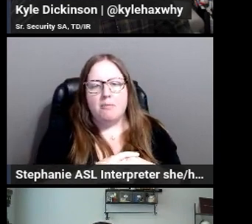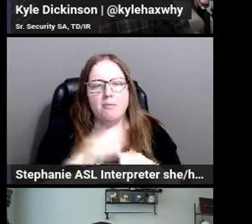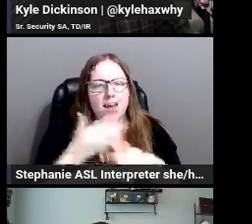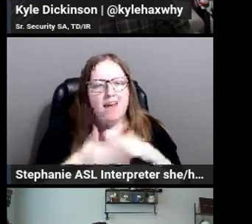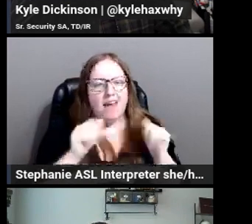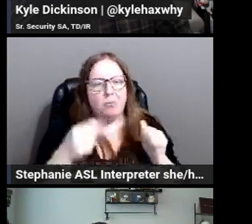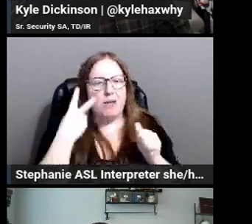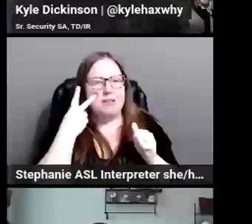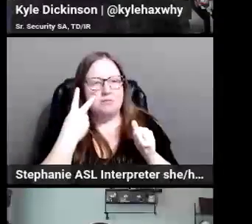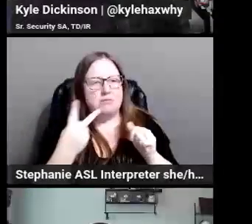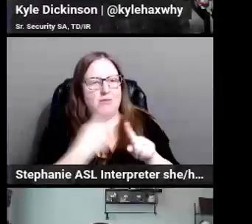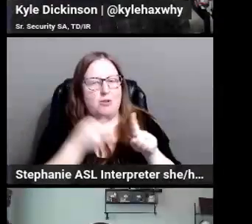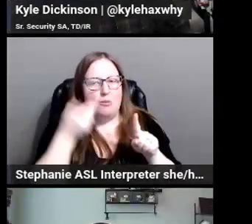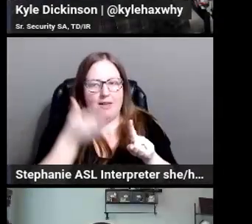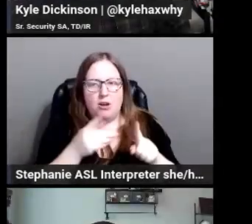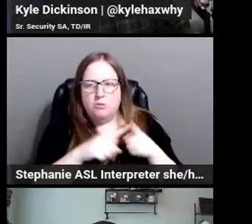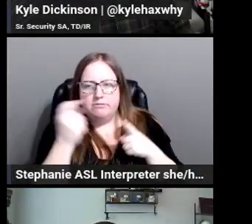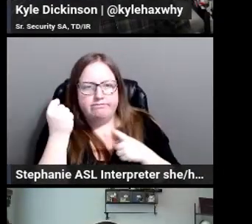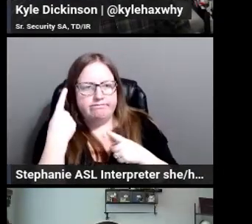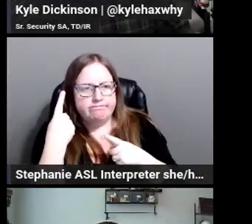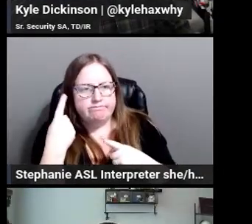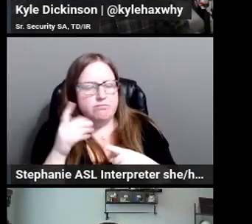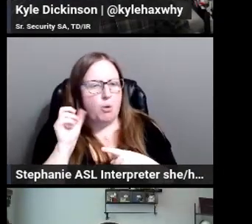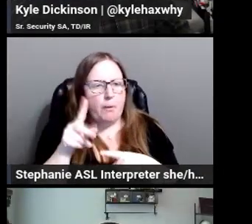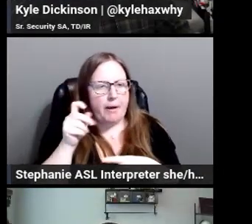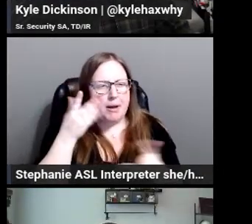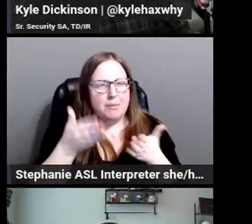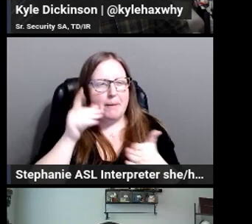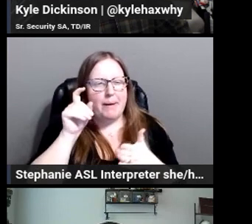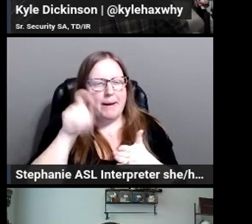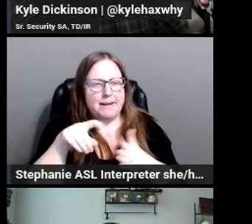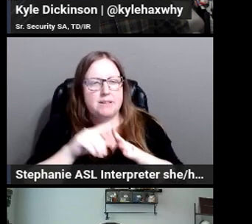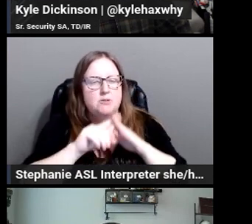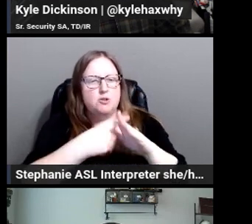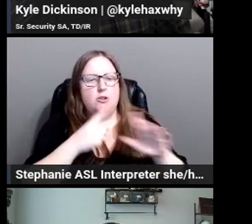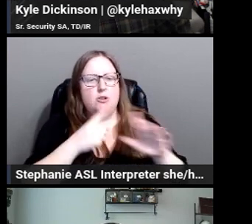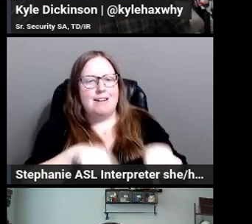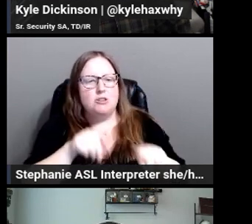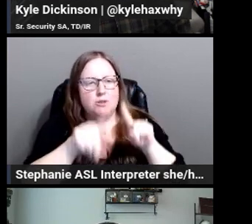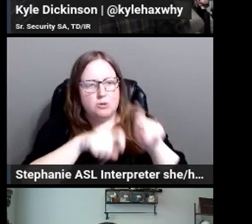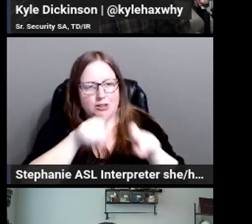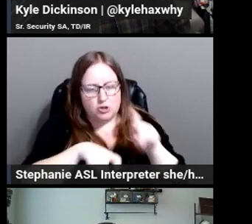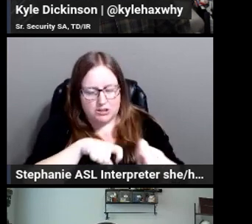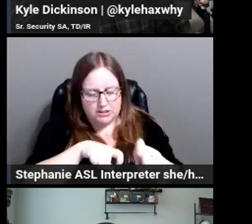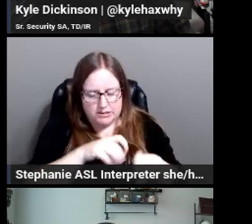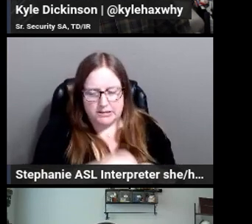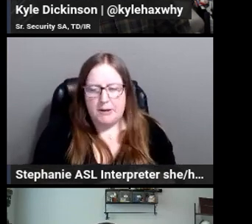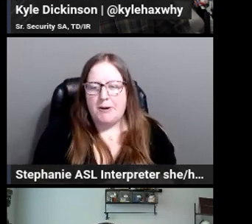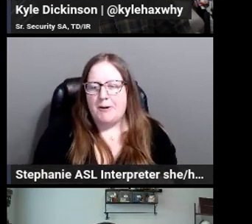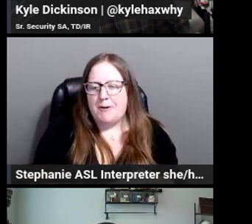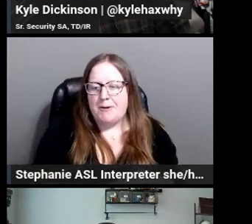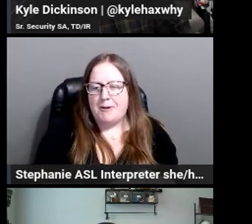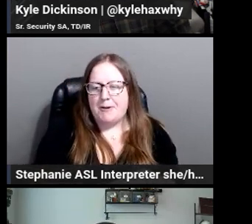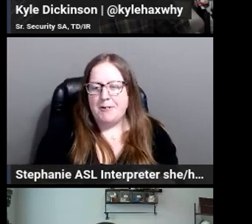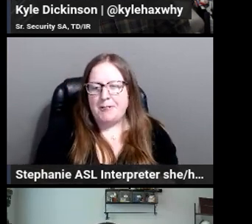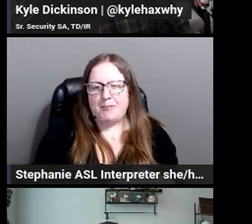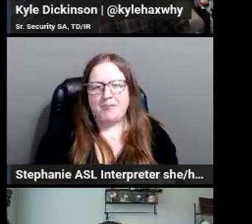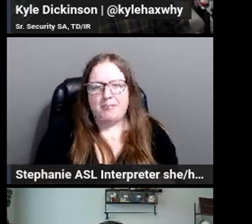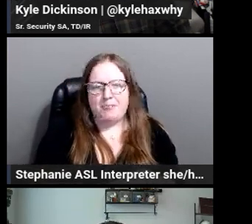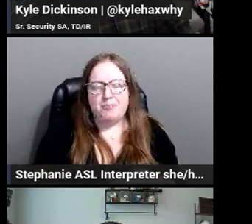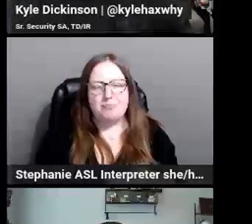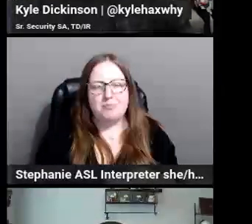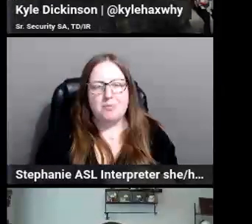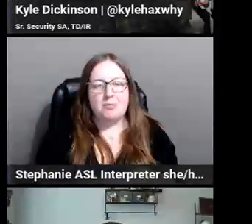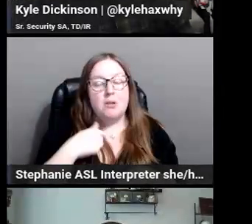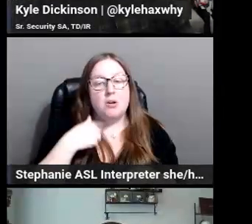there to understand where I might need to go to start answering questions. And then once again,